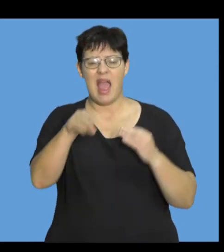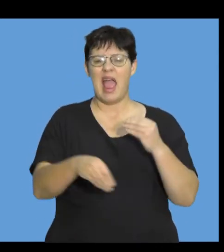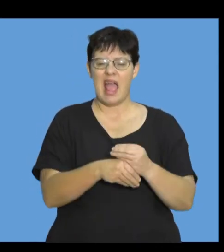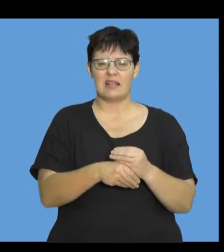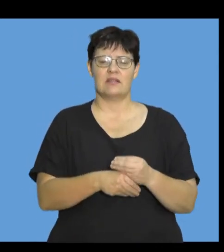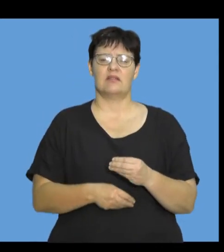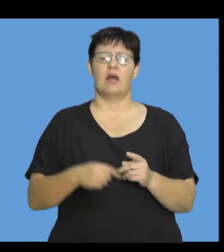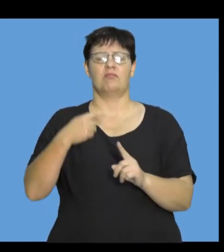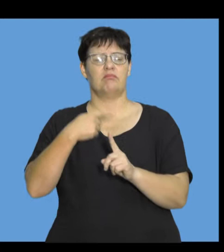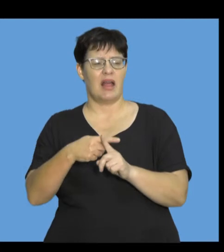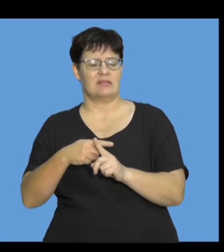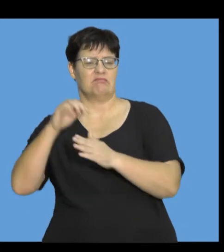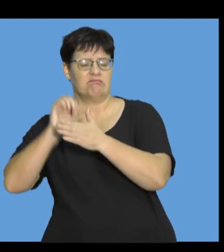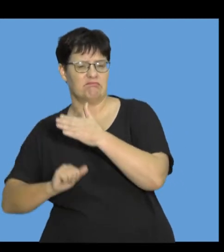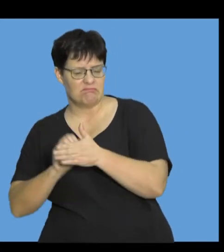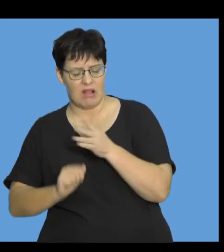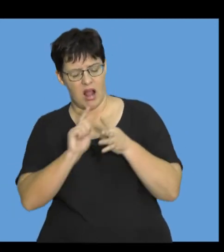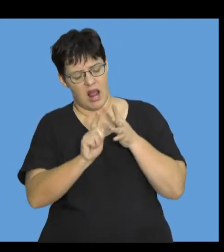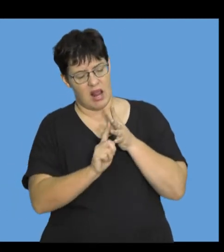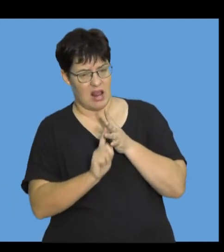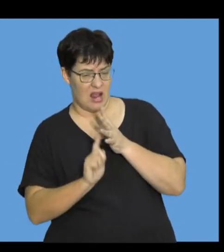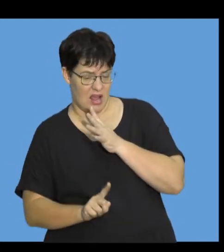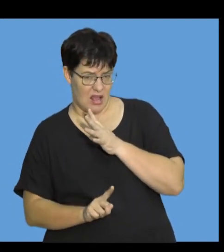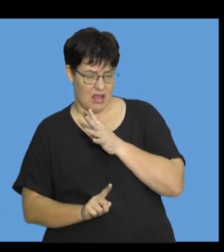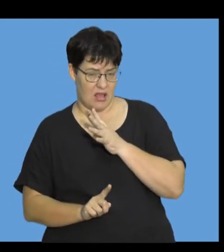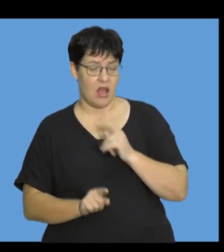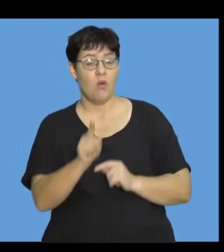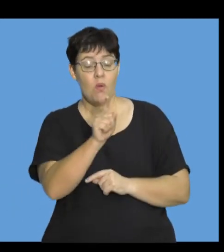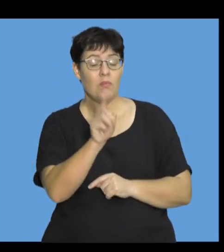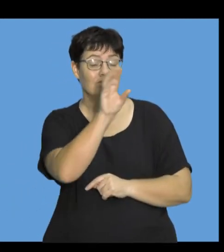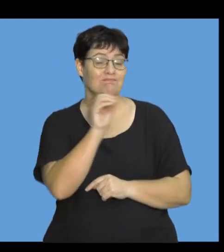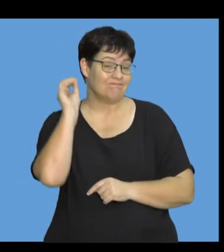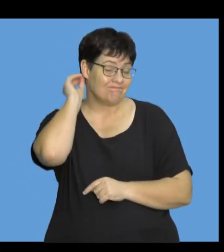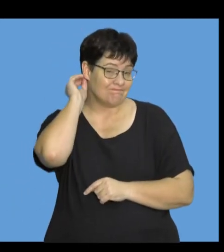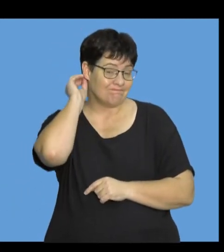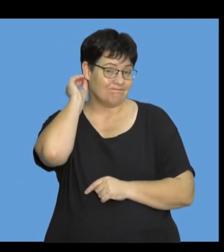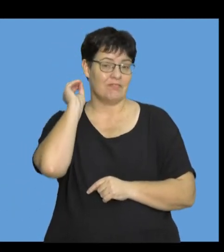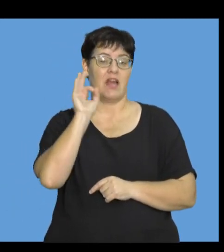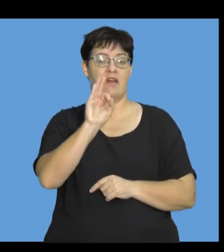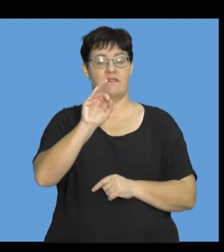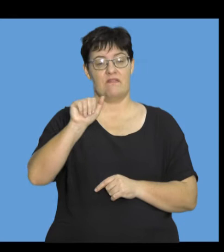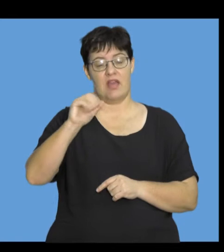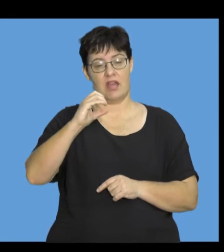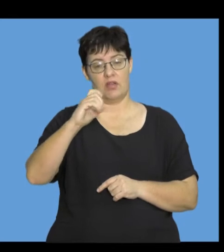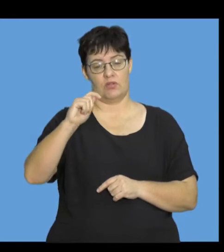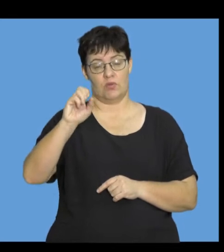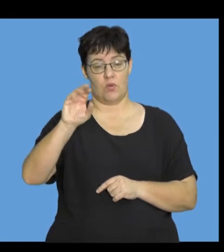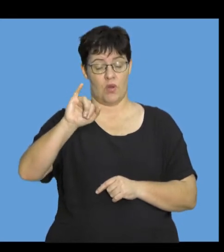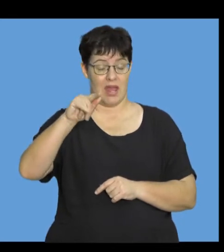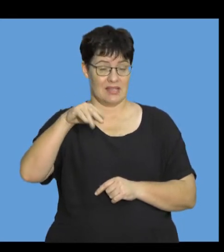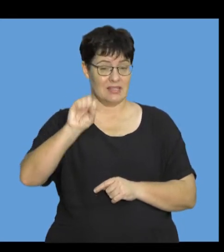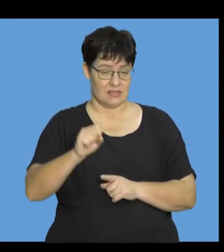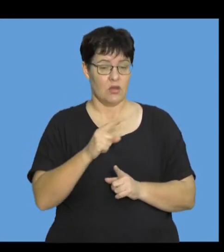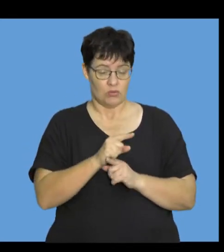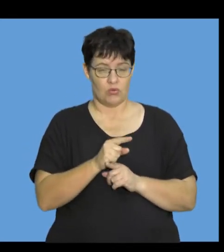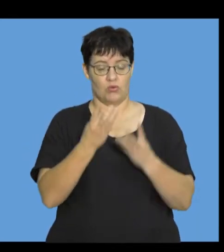and subtraction of several terms, the main thing is to always factorize in order to solve the equation. And you know